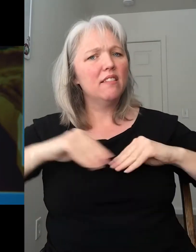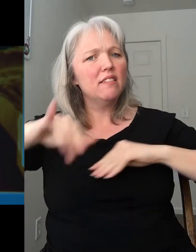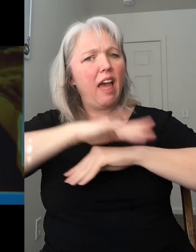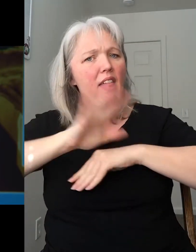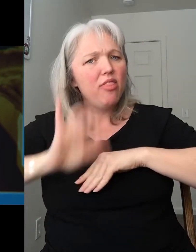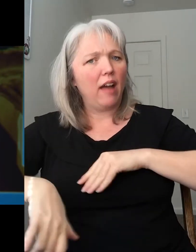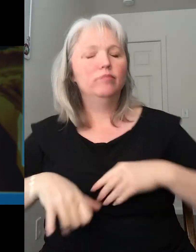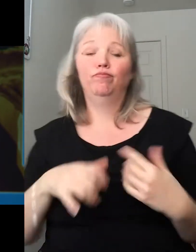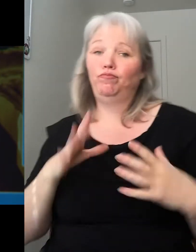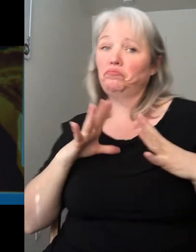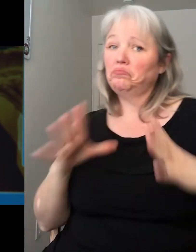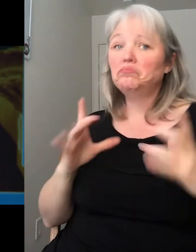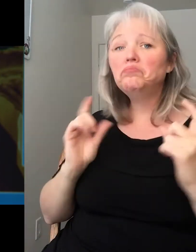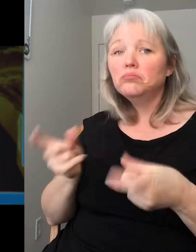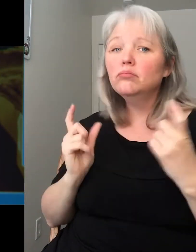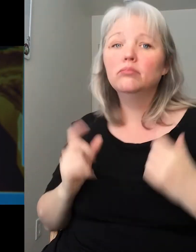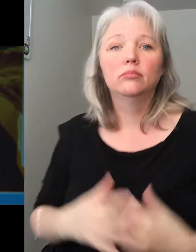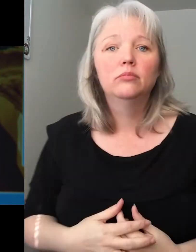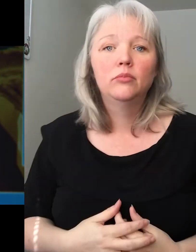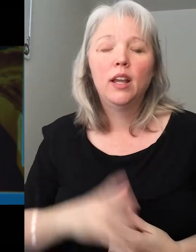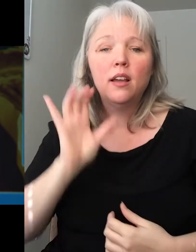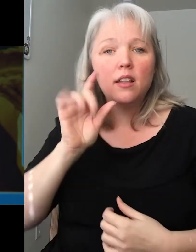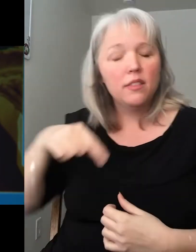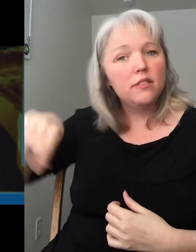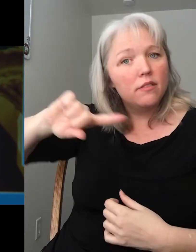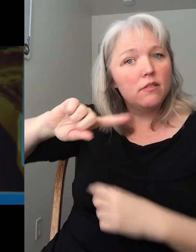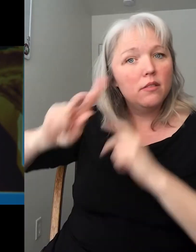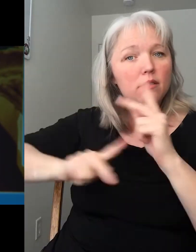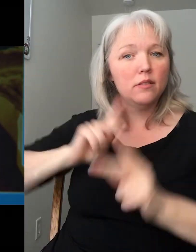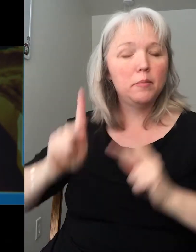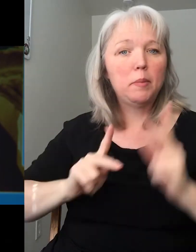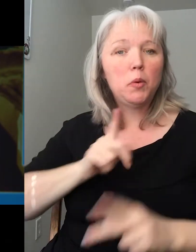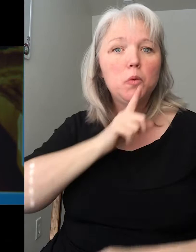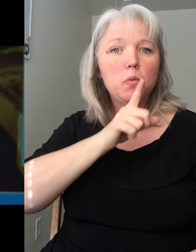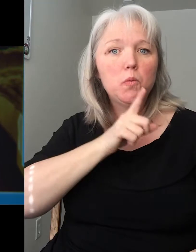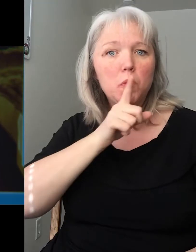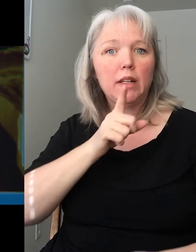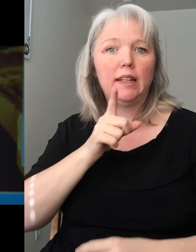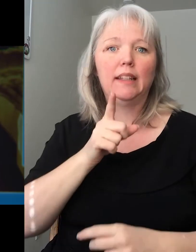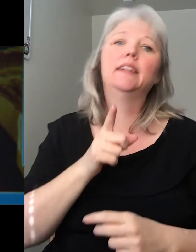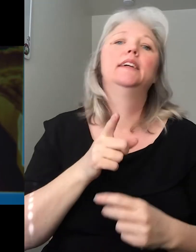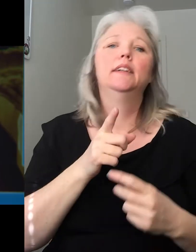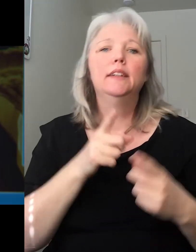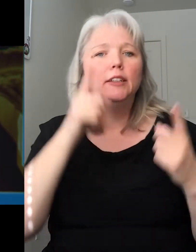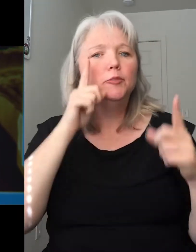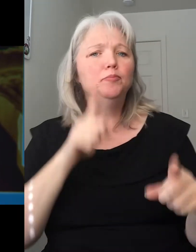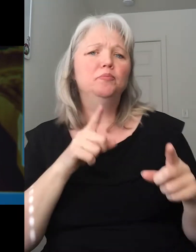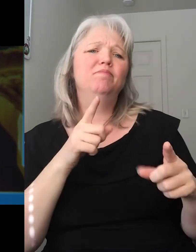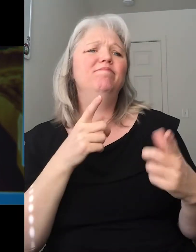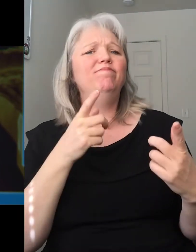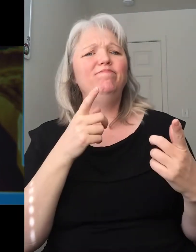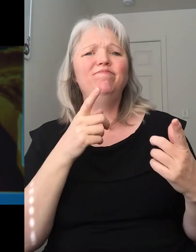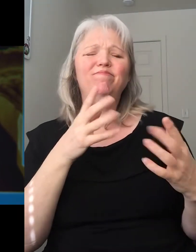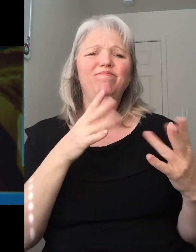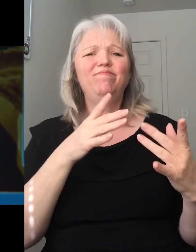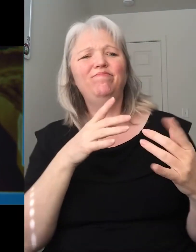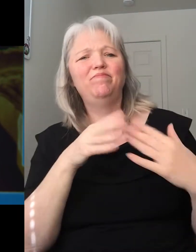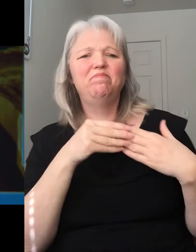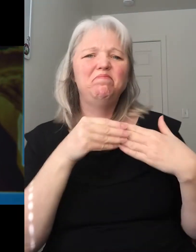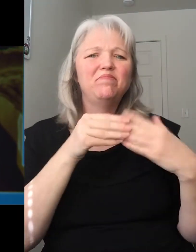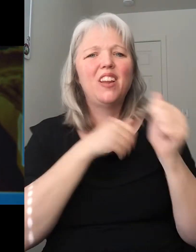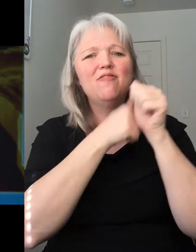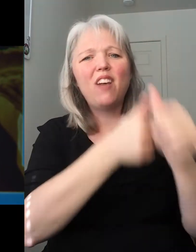Well, that's what they did. These were a people that were really compromised in following the law of